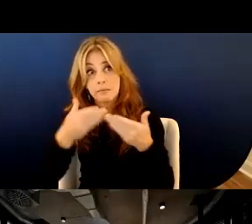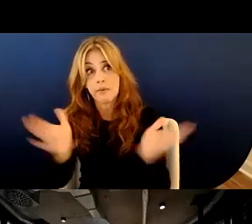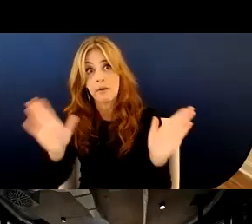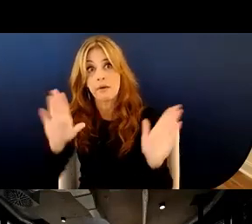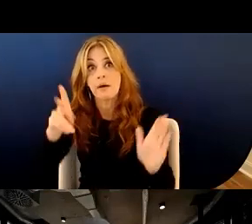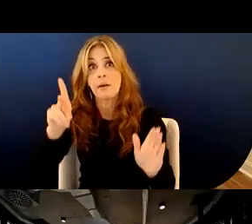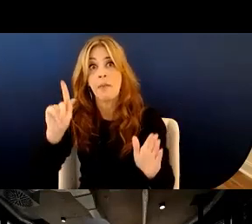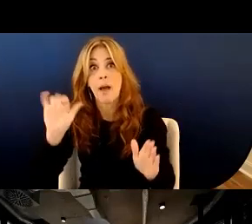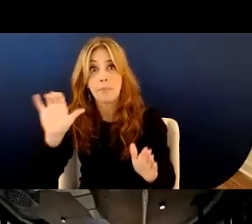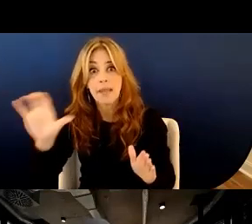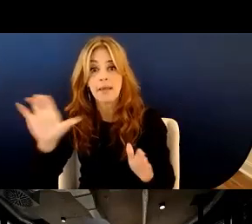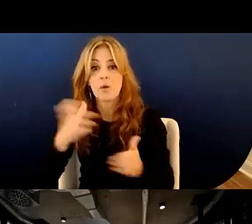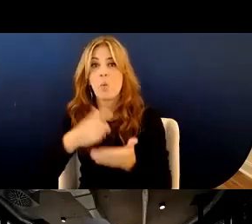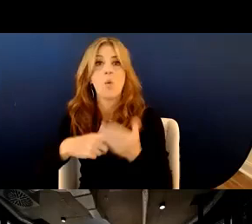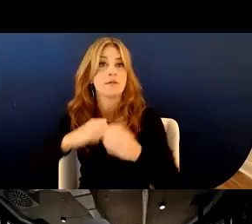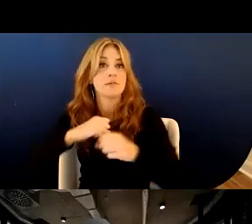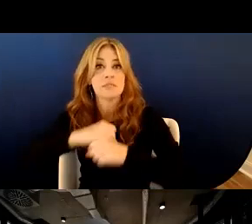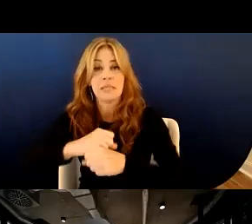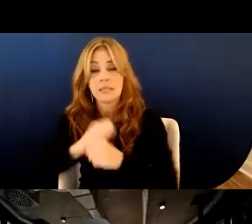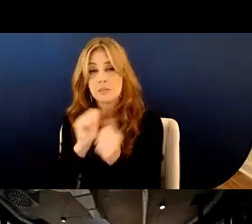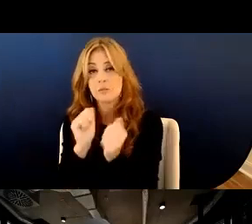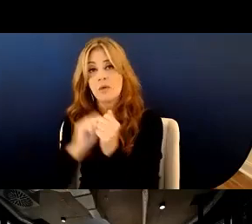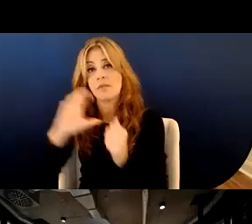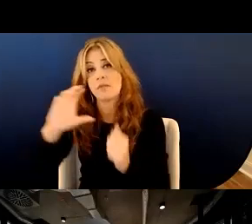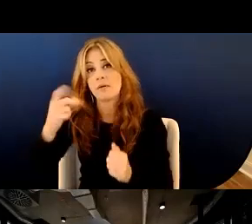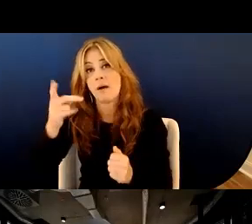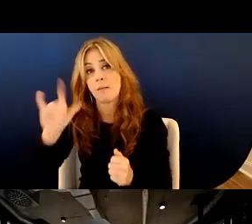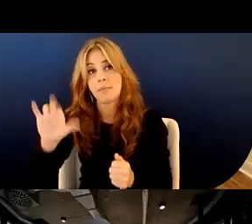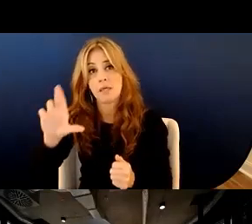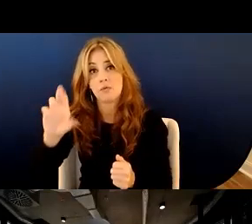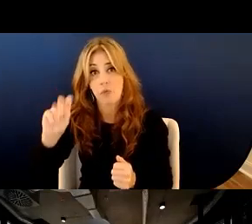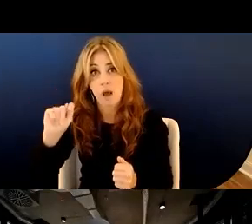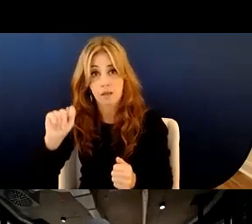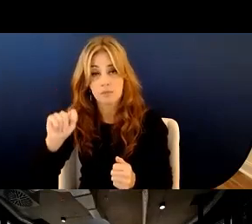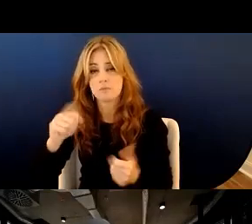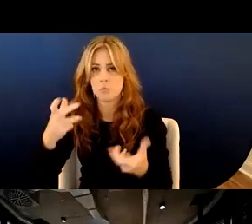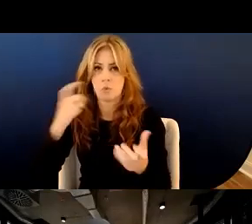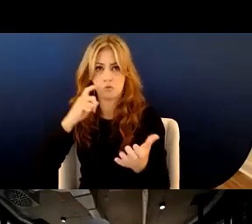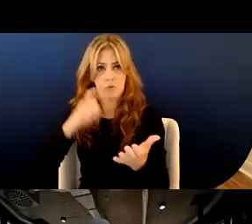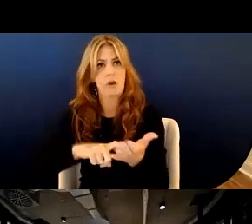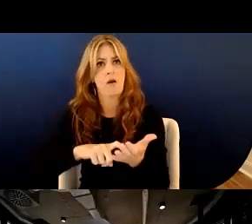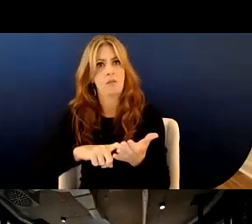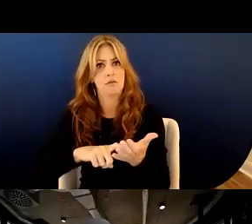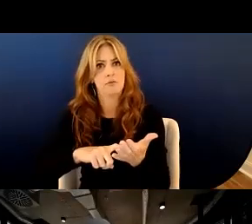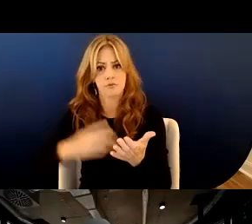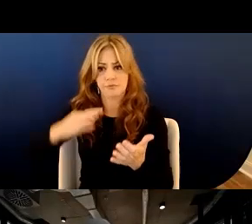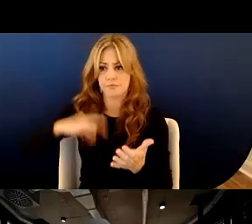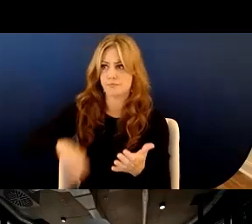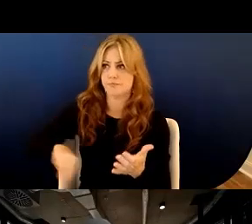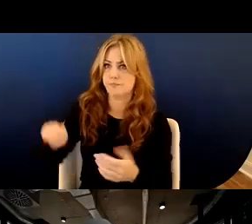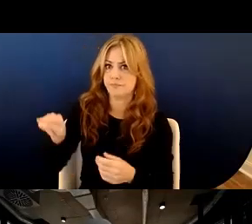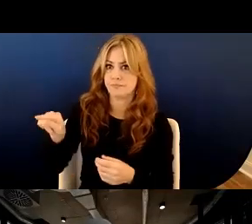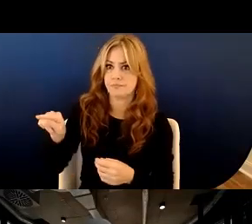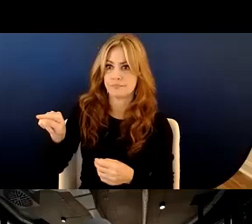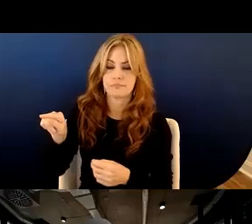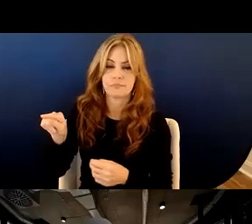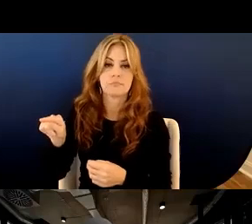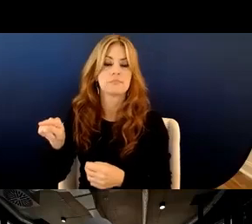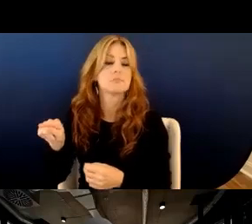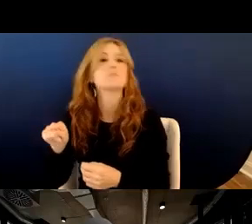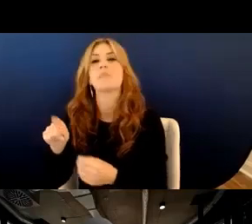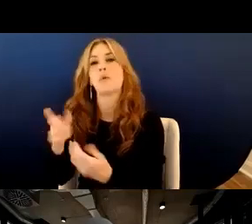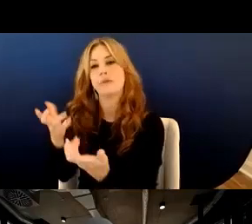what is protected under copyright, and we want to acknowledge, all of us want to always acknowledge what resides with others and